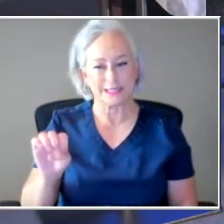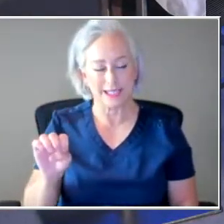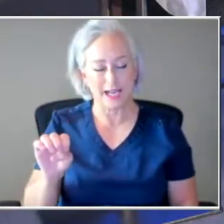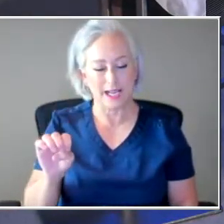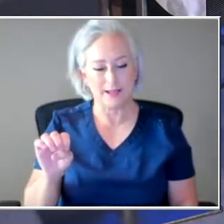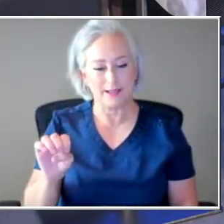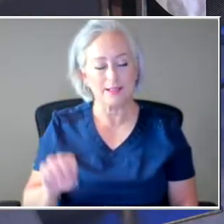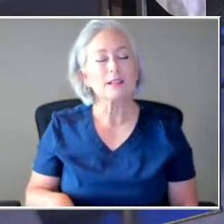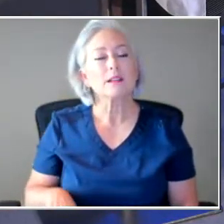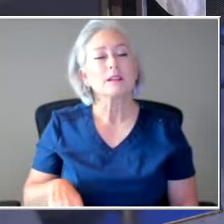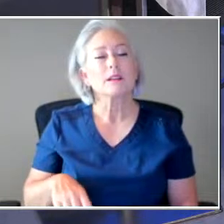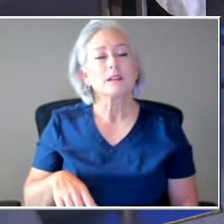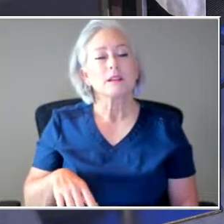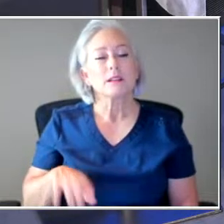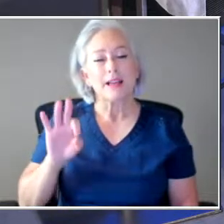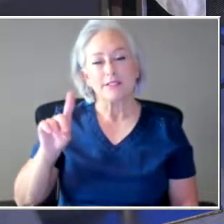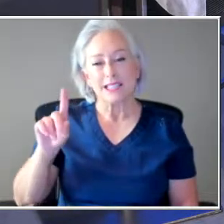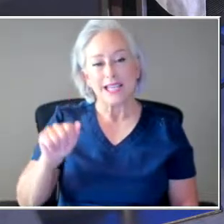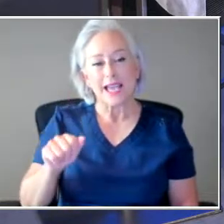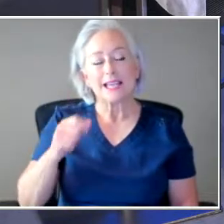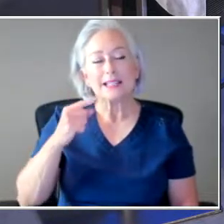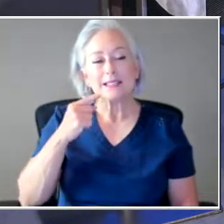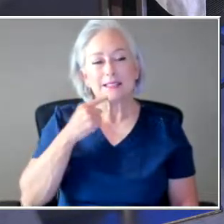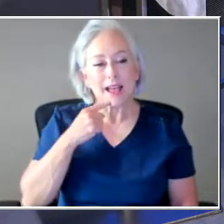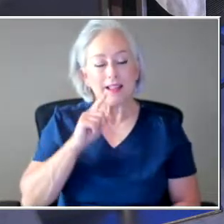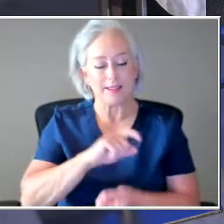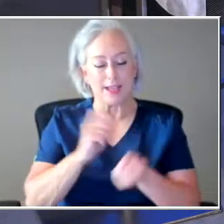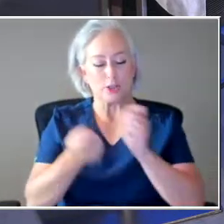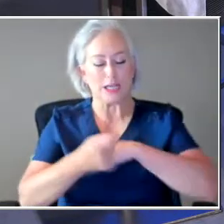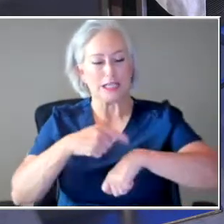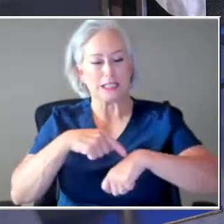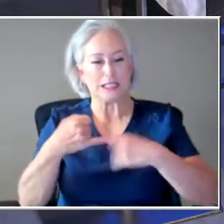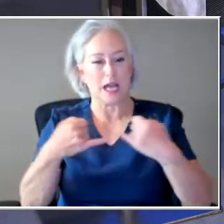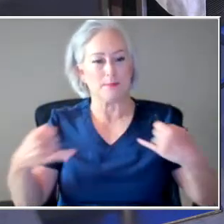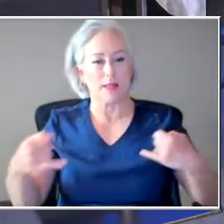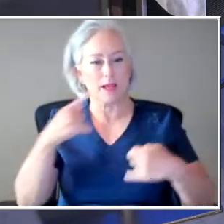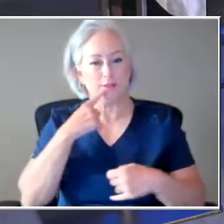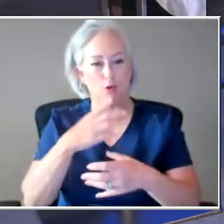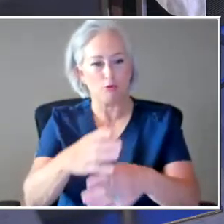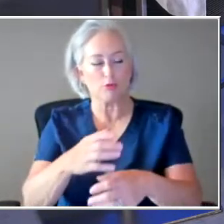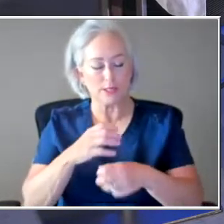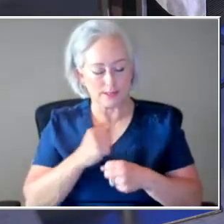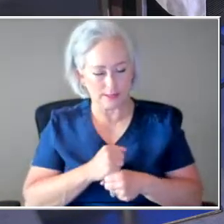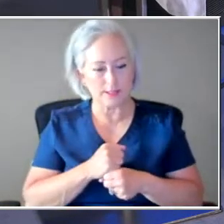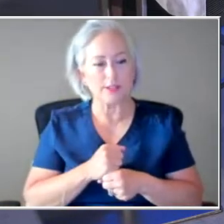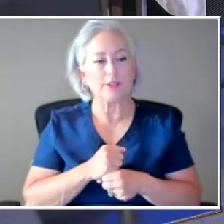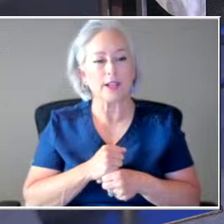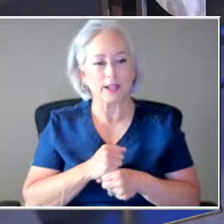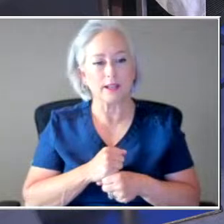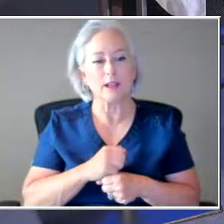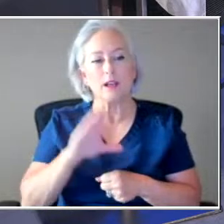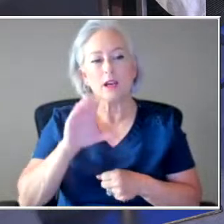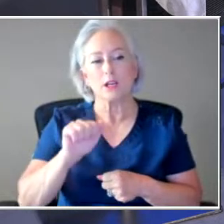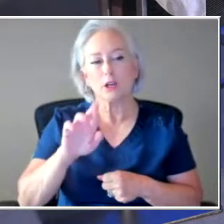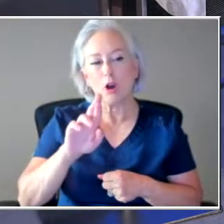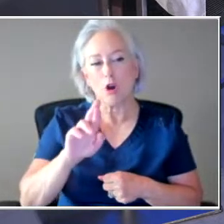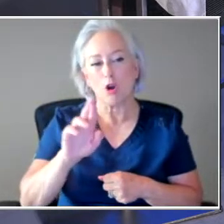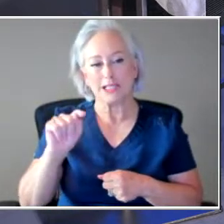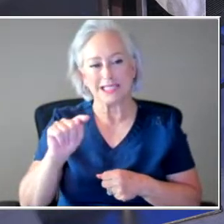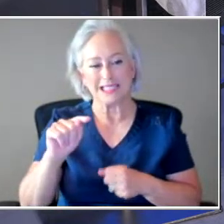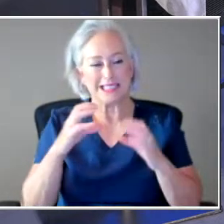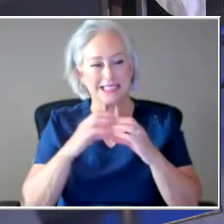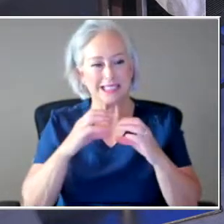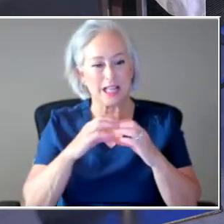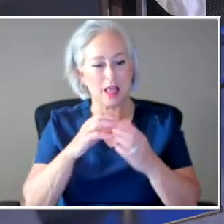can get those CAR T therapies. And Dr. McGurk talked a little bit about it, but explain again when